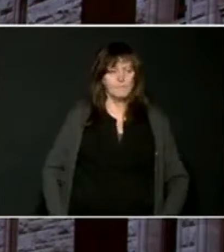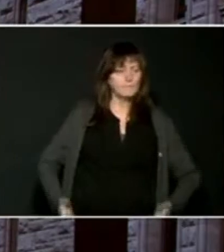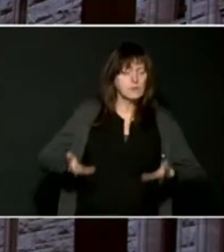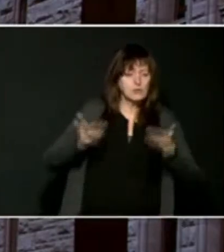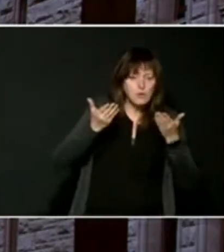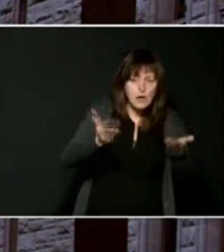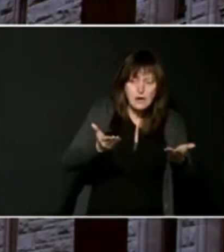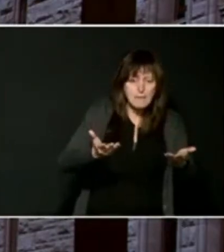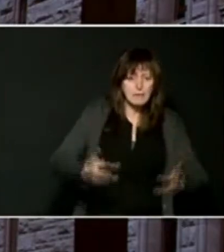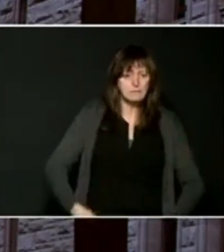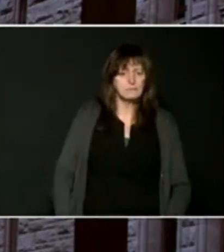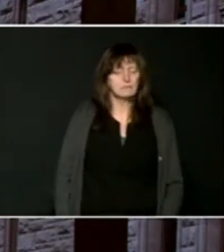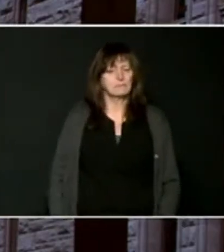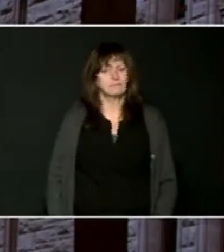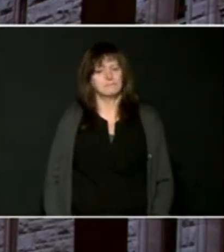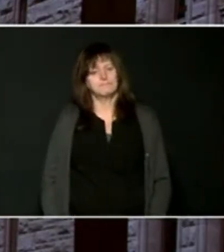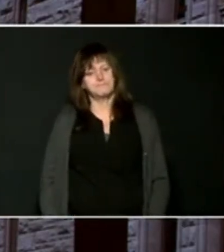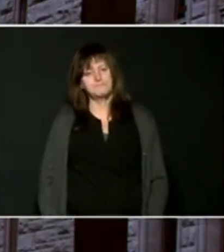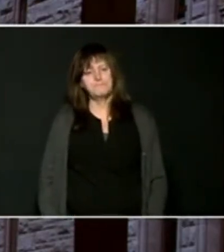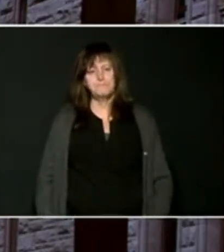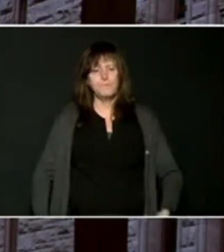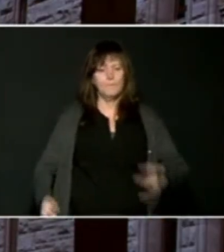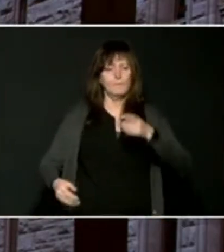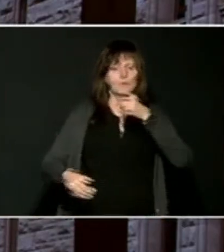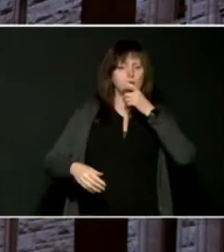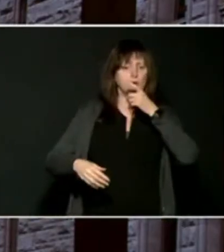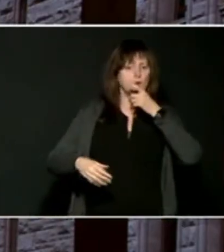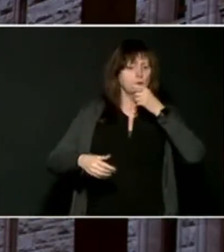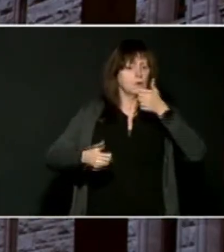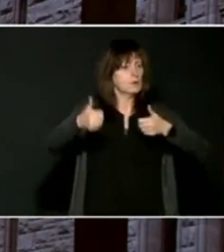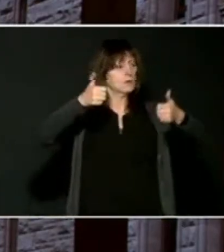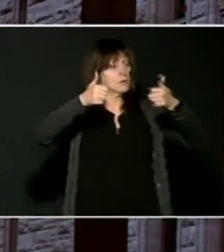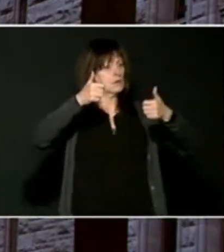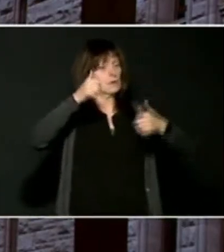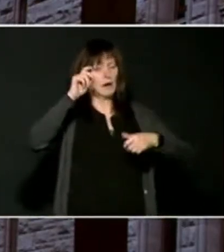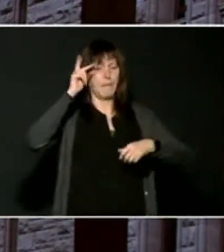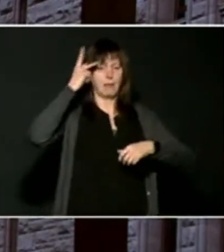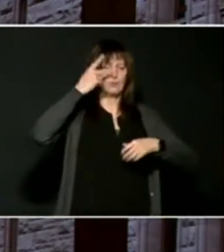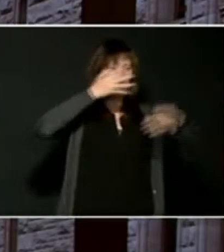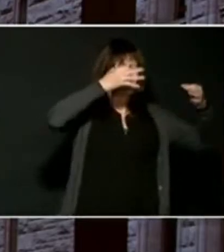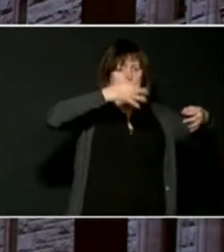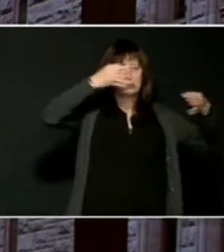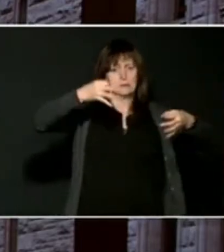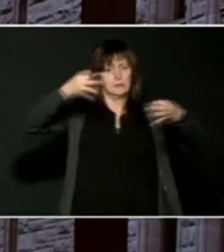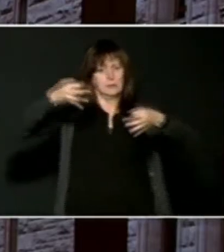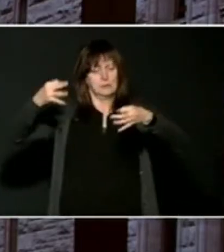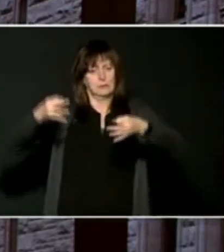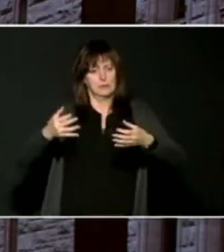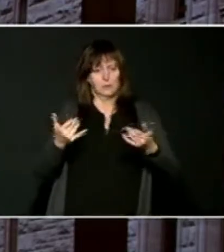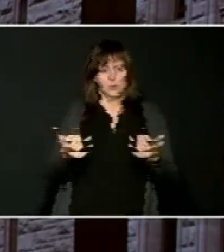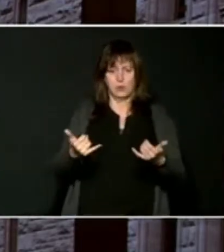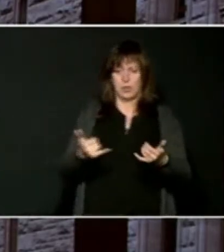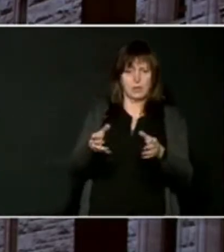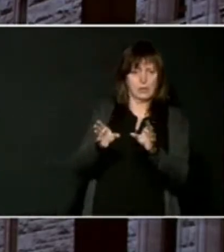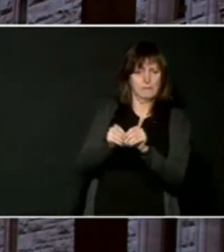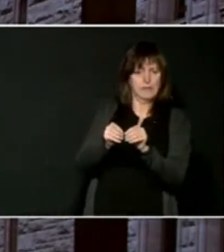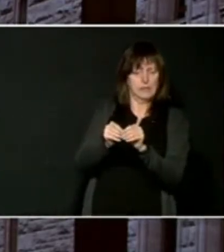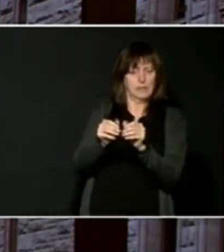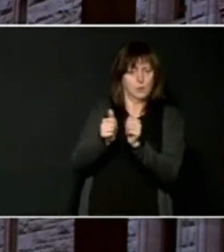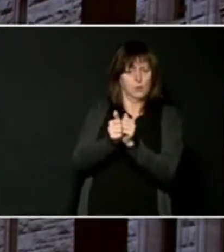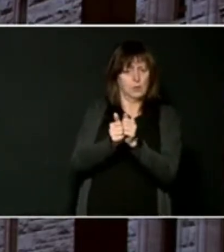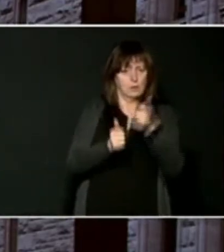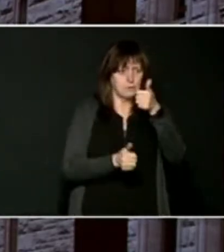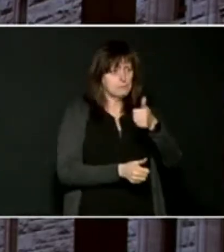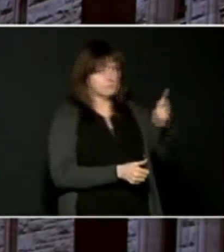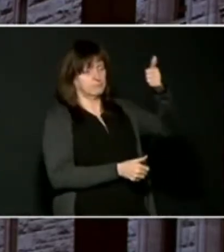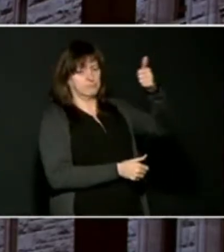the decision makers, and I'll be meeting or having a session later on with the Premier to announce some changes that'll be forthcoming, taking